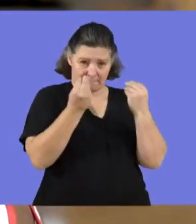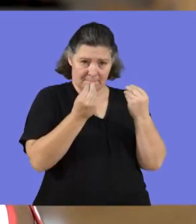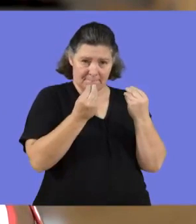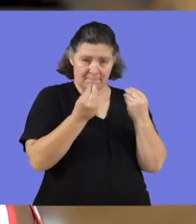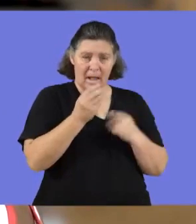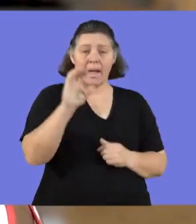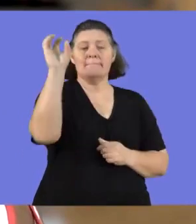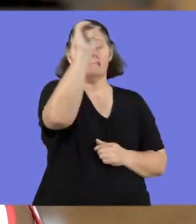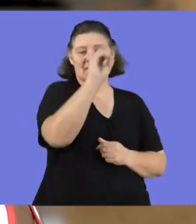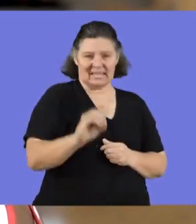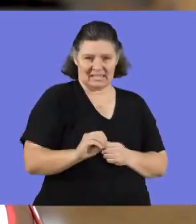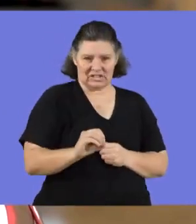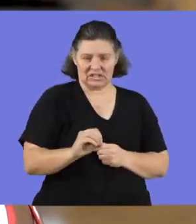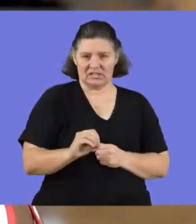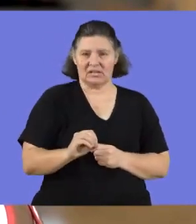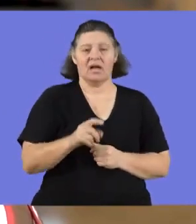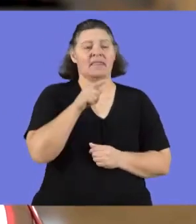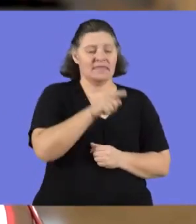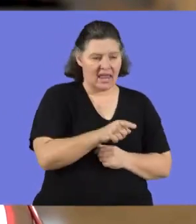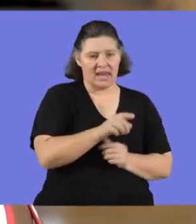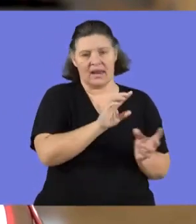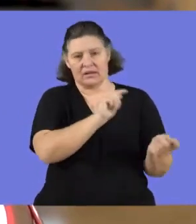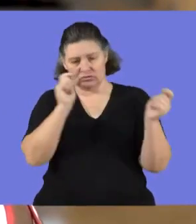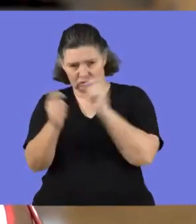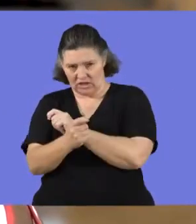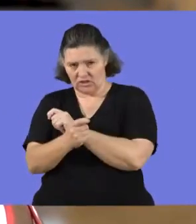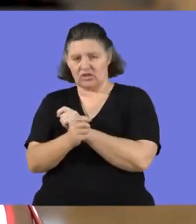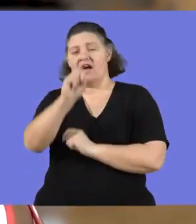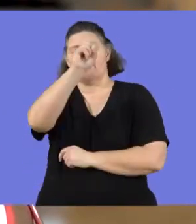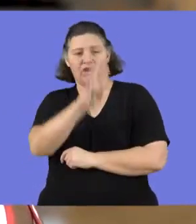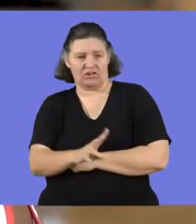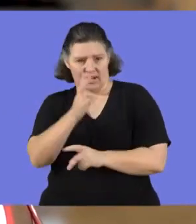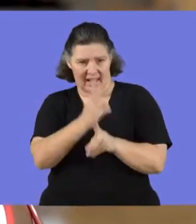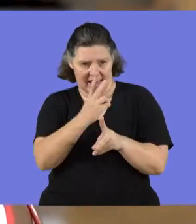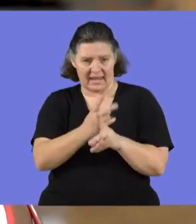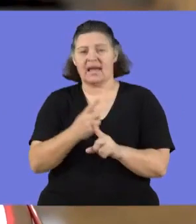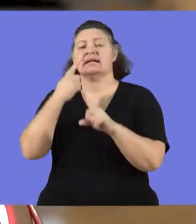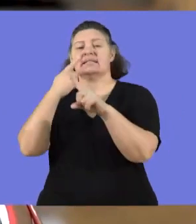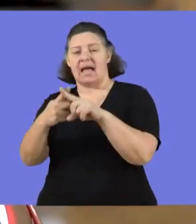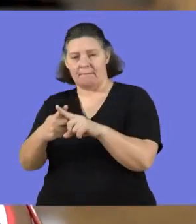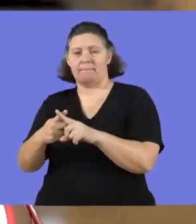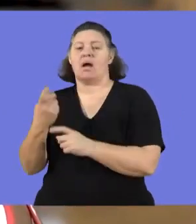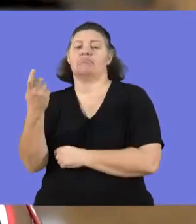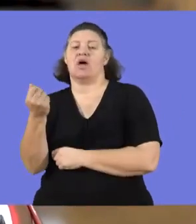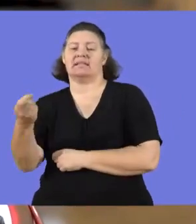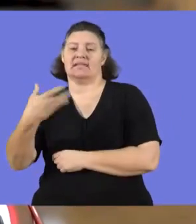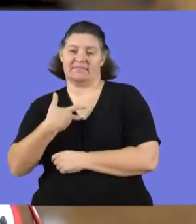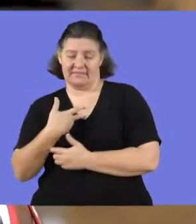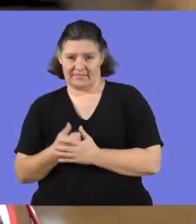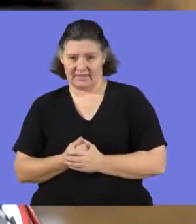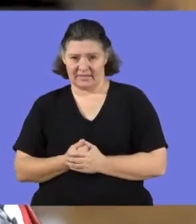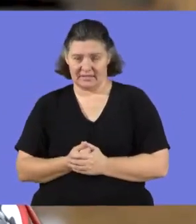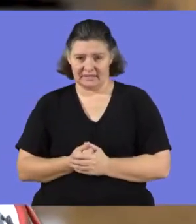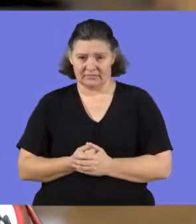that you get will be in the percentage form, and you take that answer, you convert it to a fraction form, multiply it by